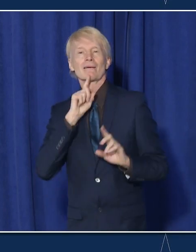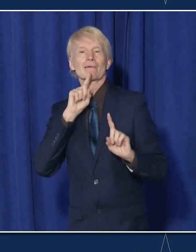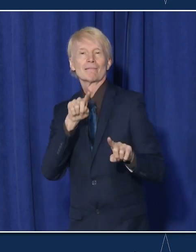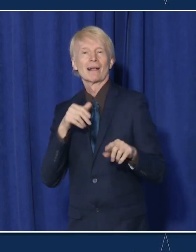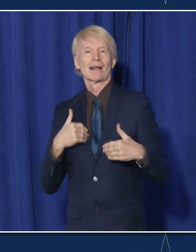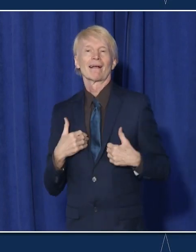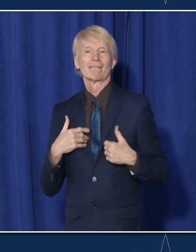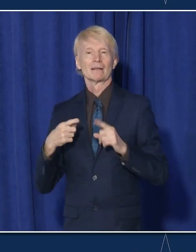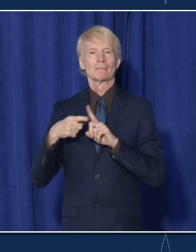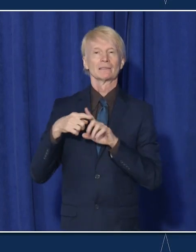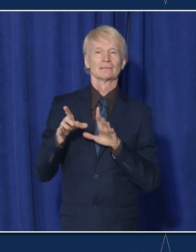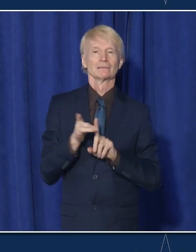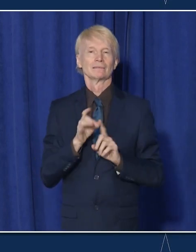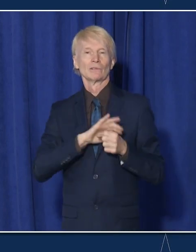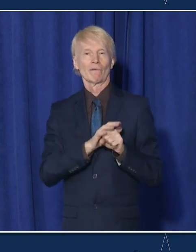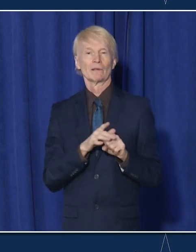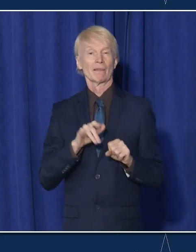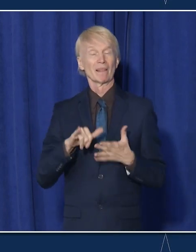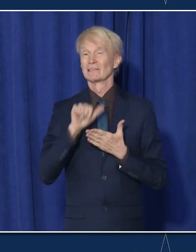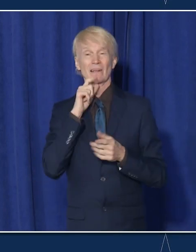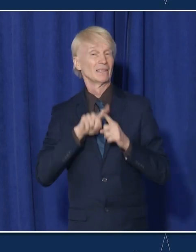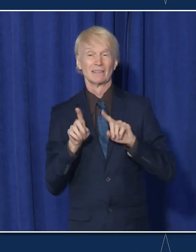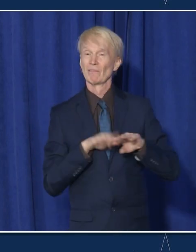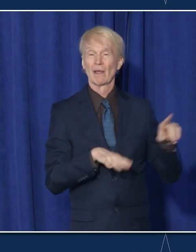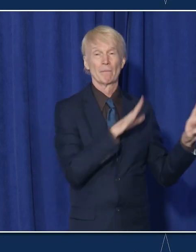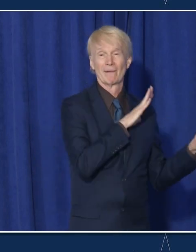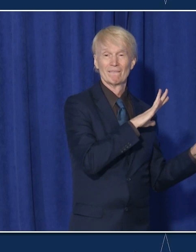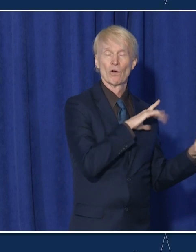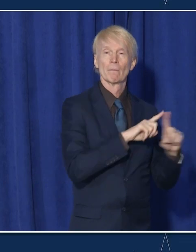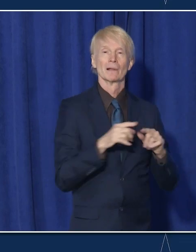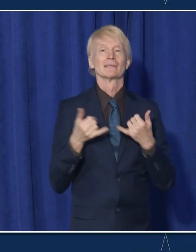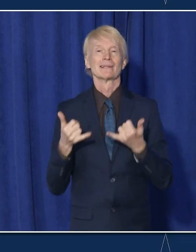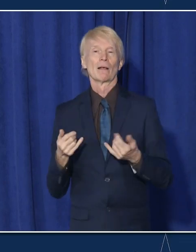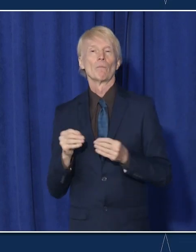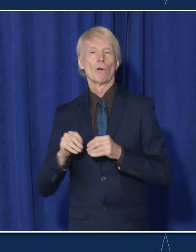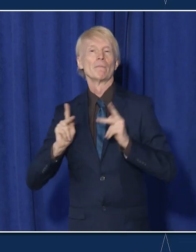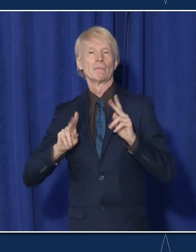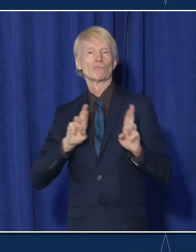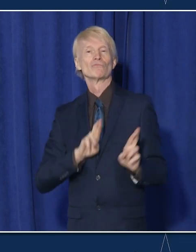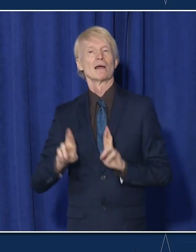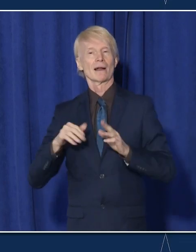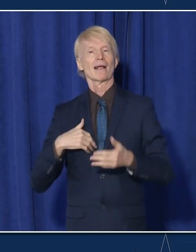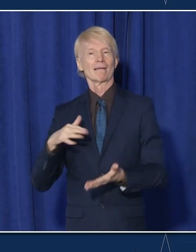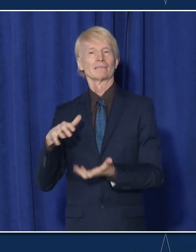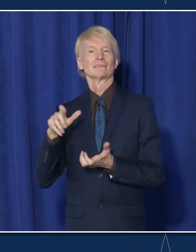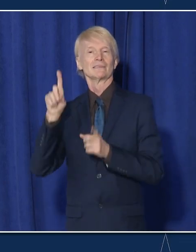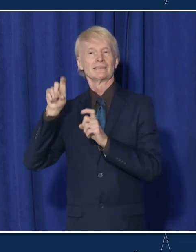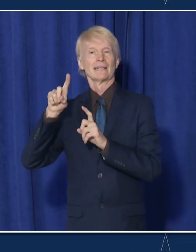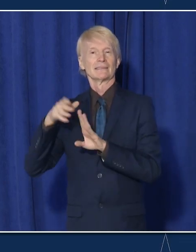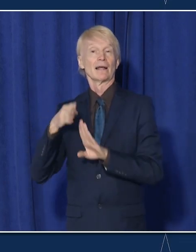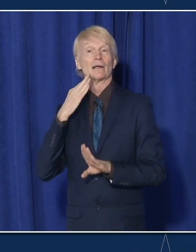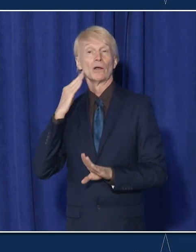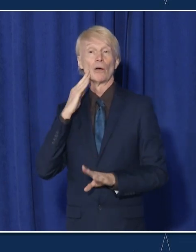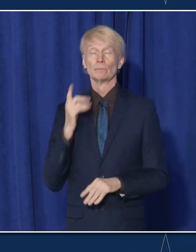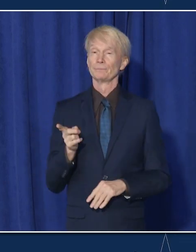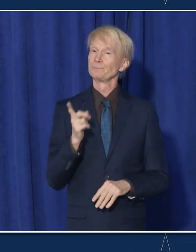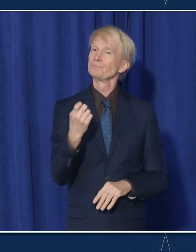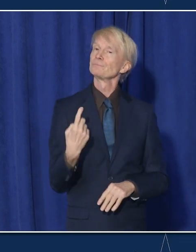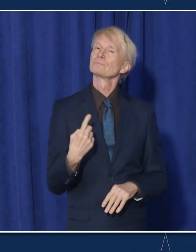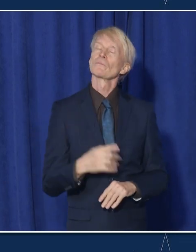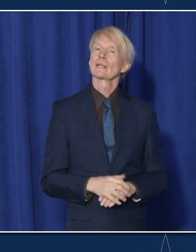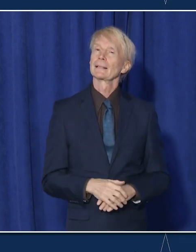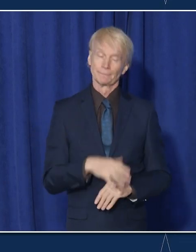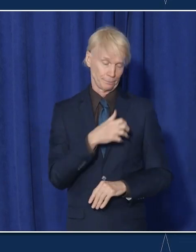from what we've seen before. It's just that there are now more people doing the home tests. And then boosters, they have been low kind